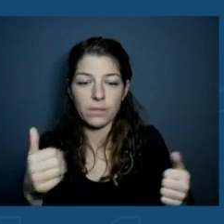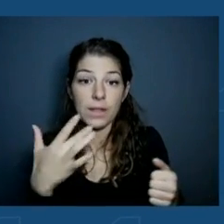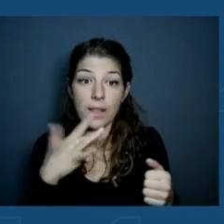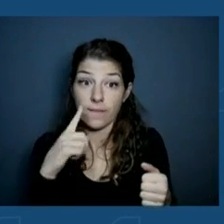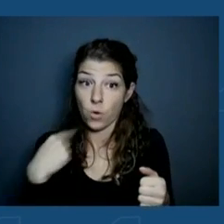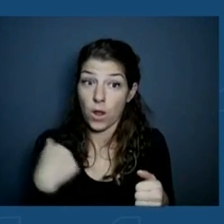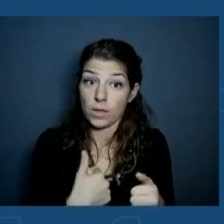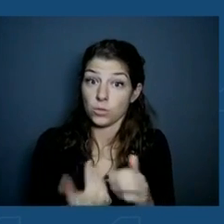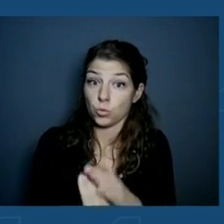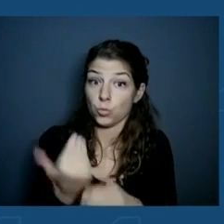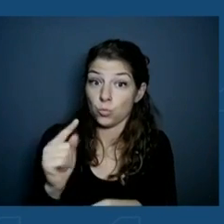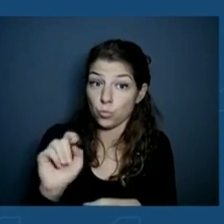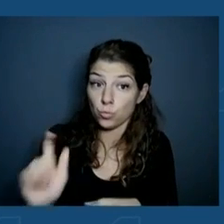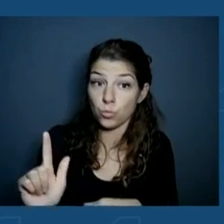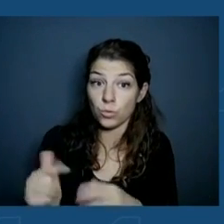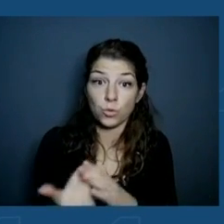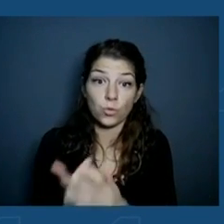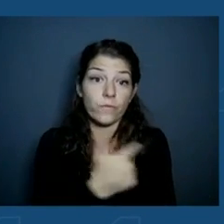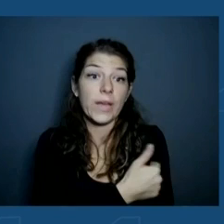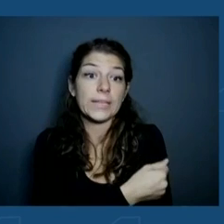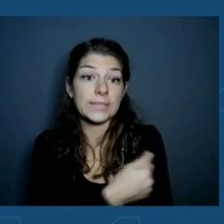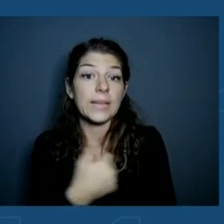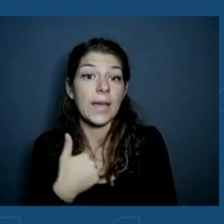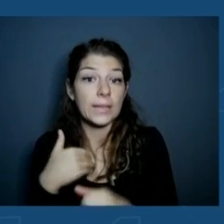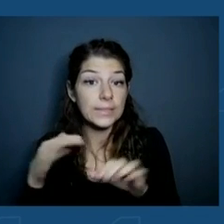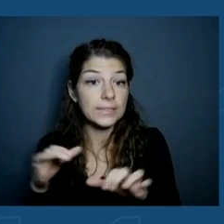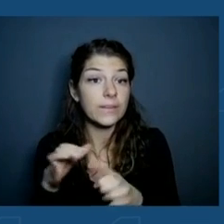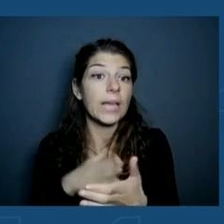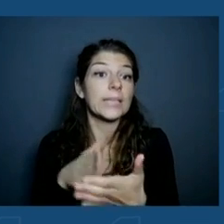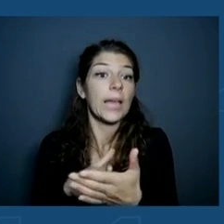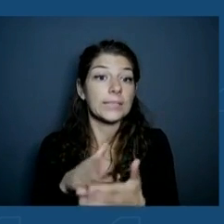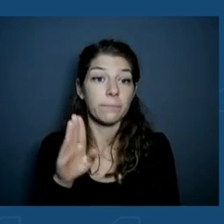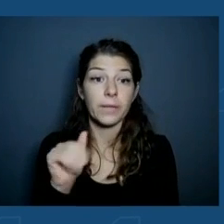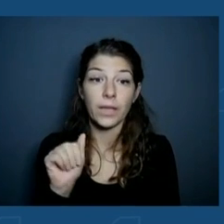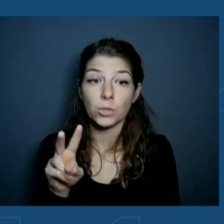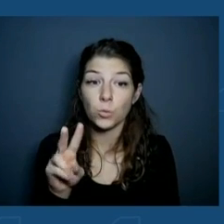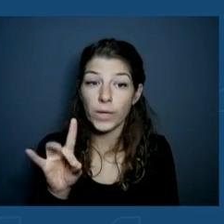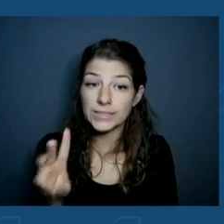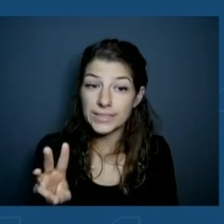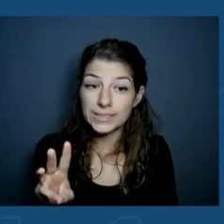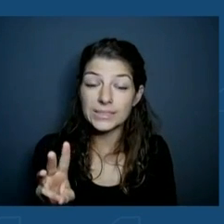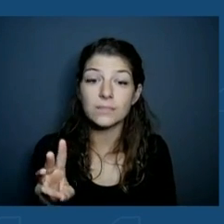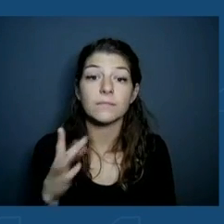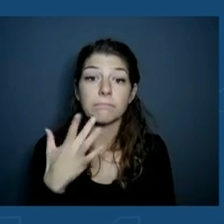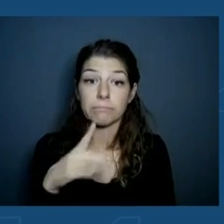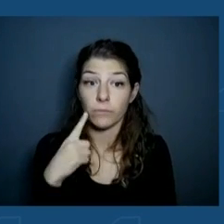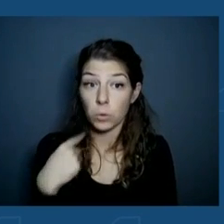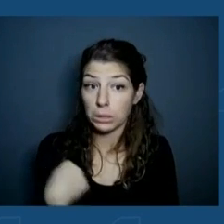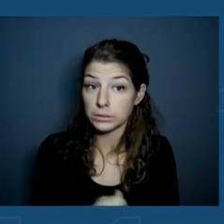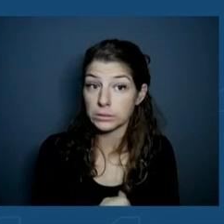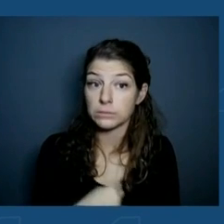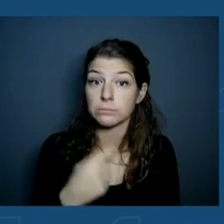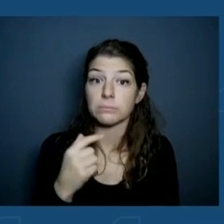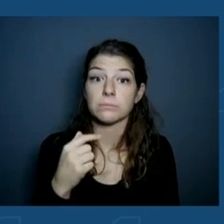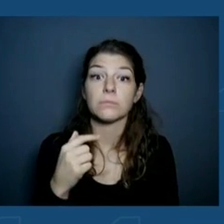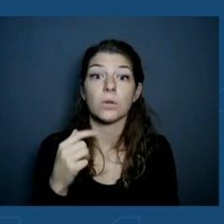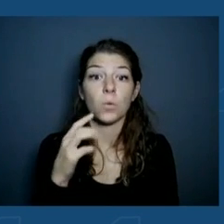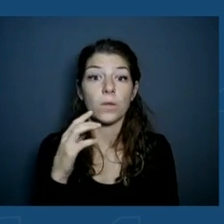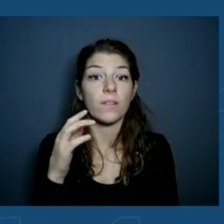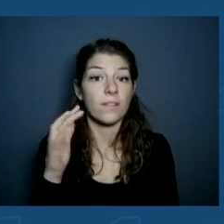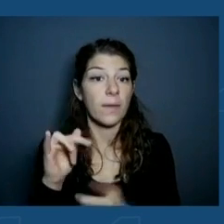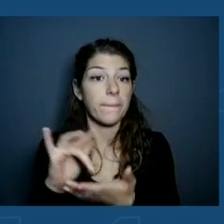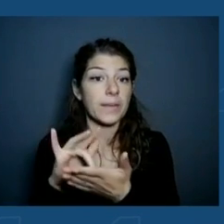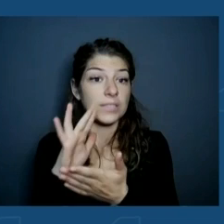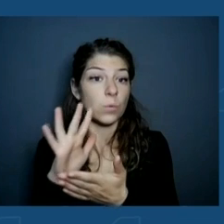have, the new vaccine does have activity against BA.286. And fortunate for us, Paxlovid will work against BA.286.